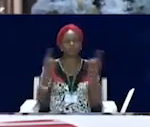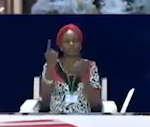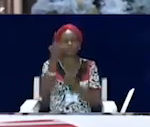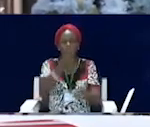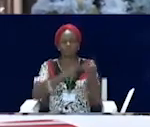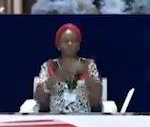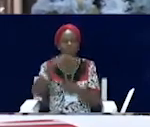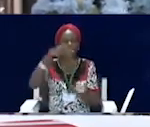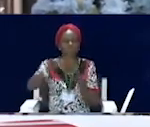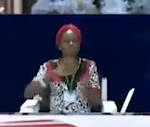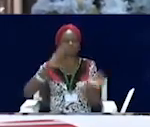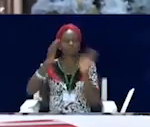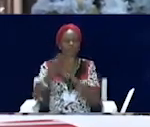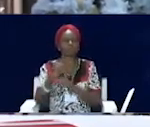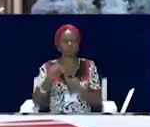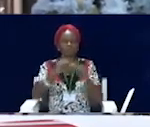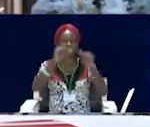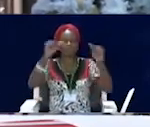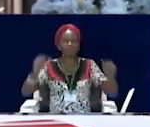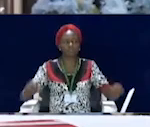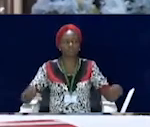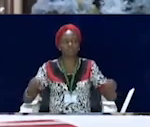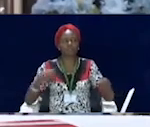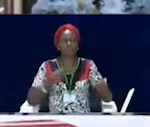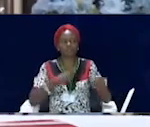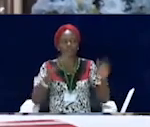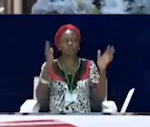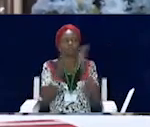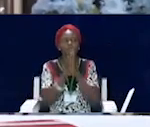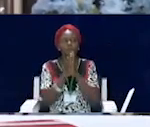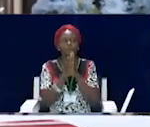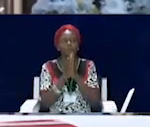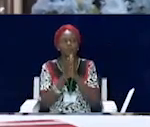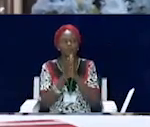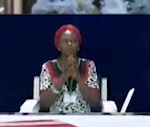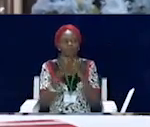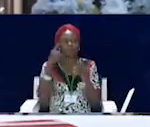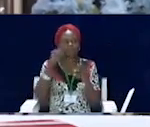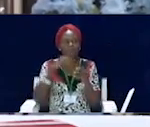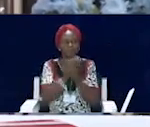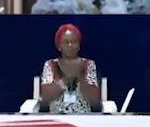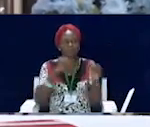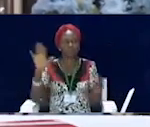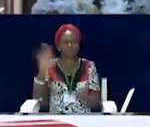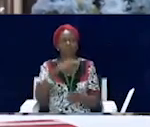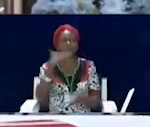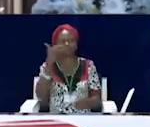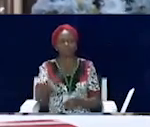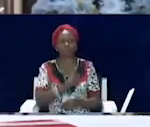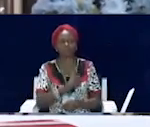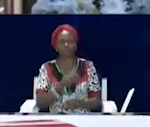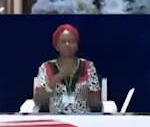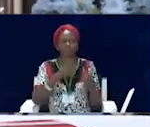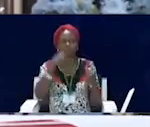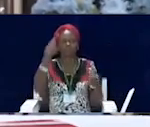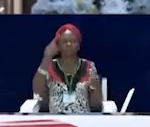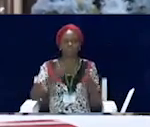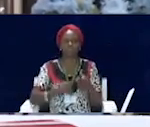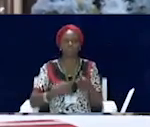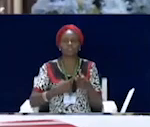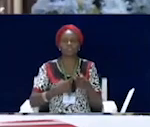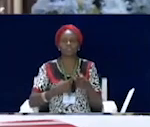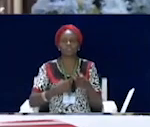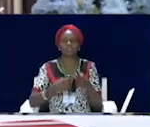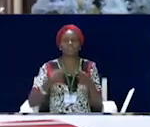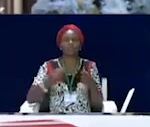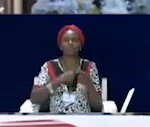stand before the altar. We will pray for the salvation of your soul. And then the